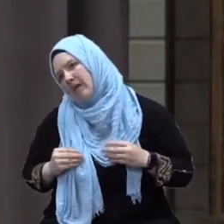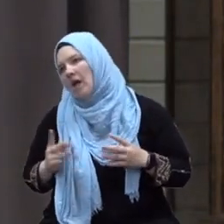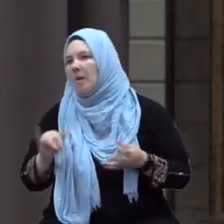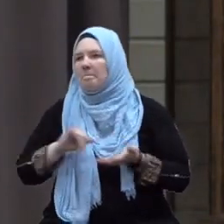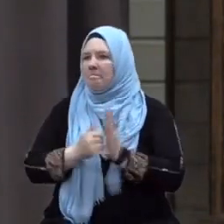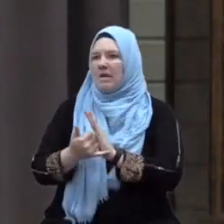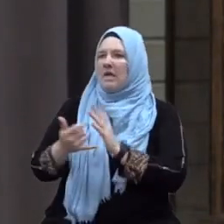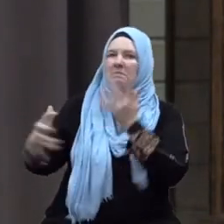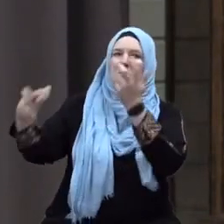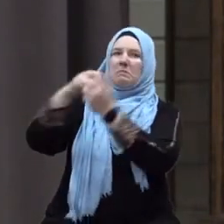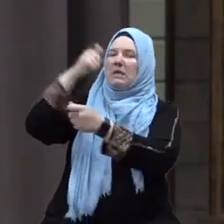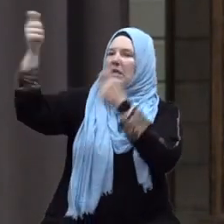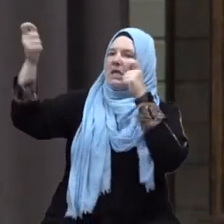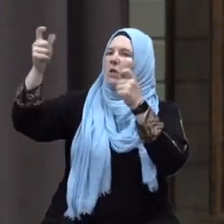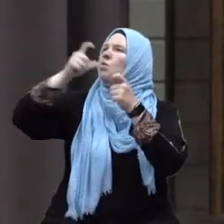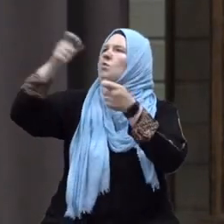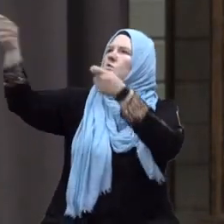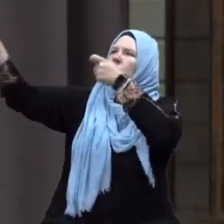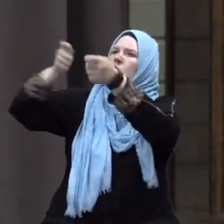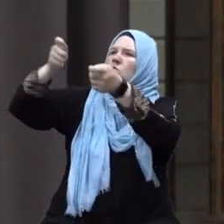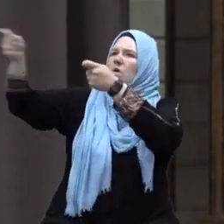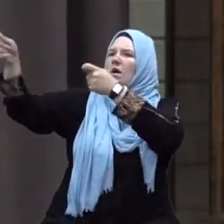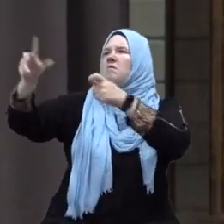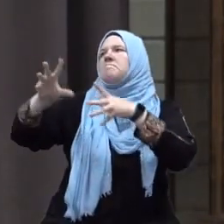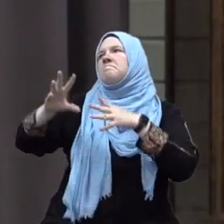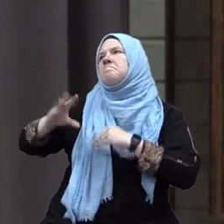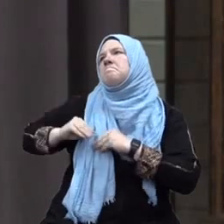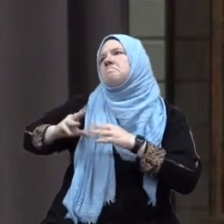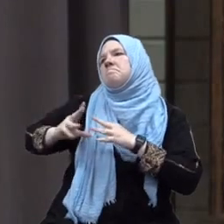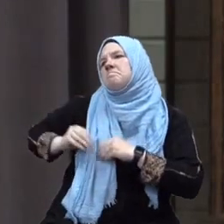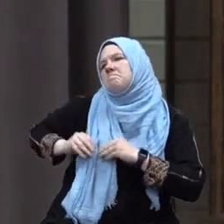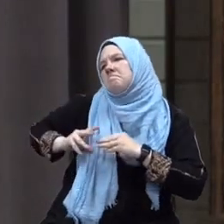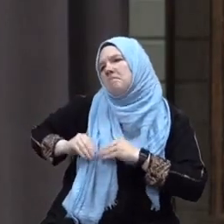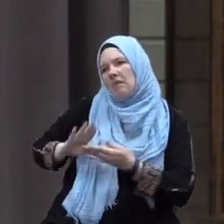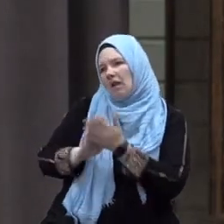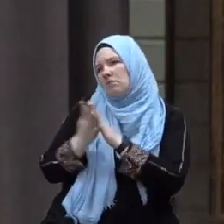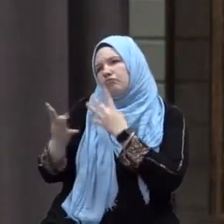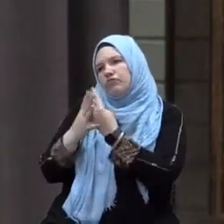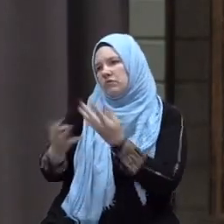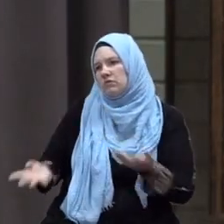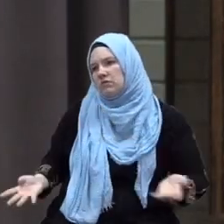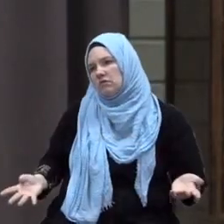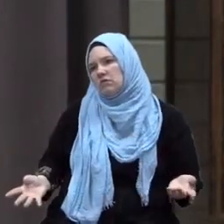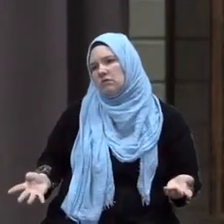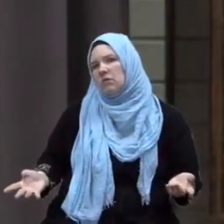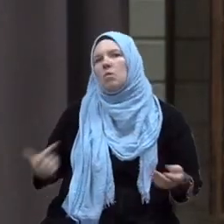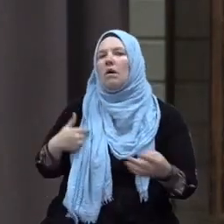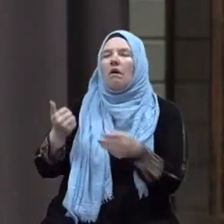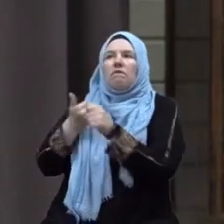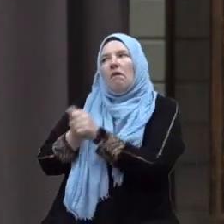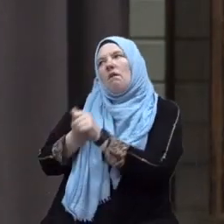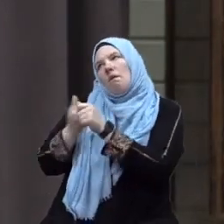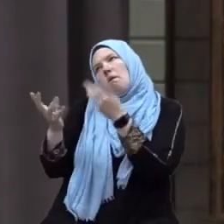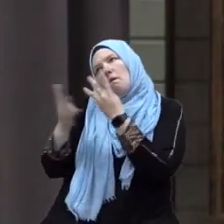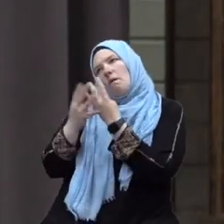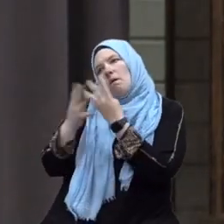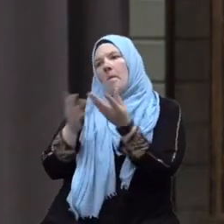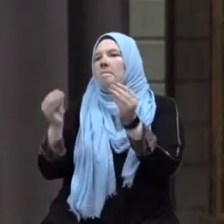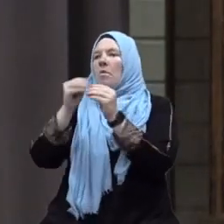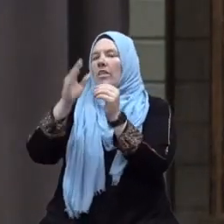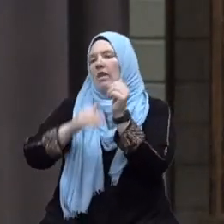the tyrants who are controlling our lives because we submit to them more than we submit to